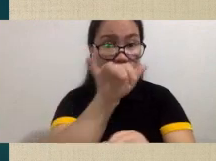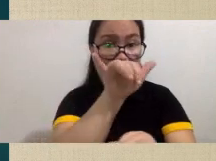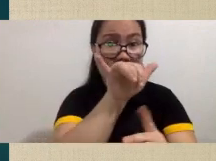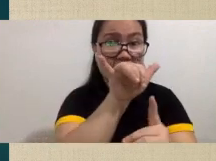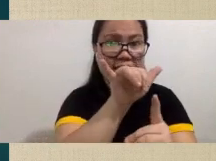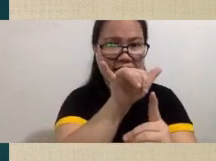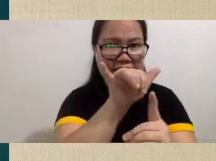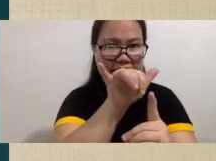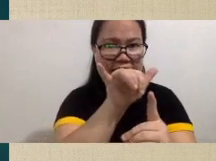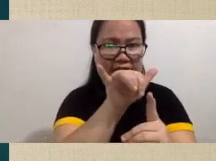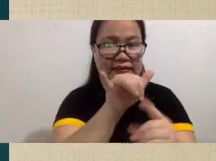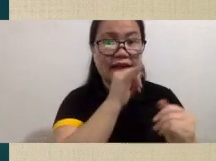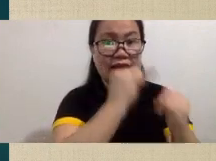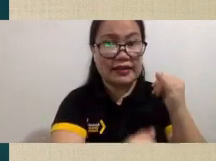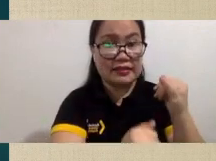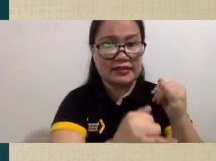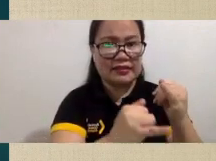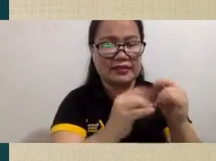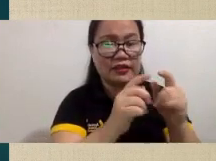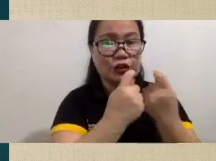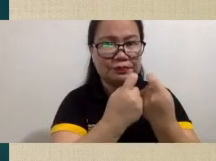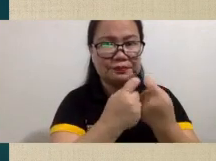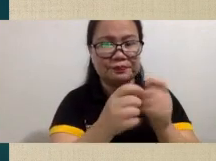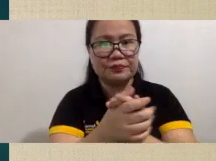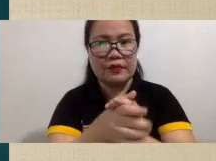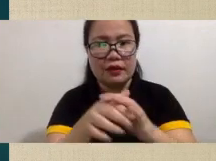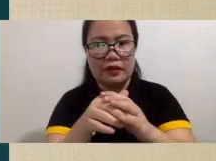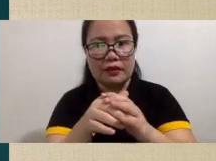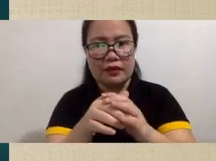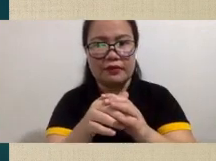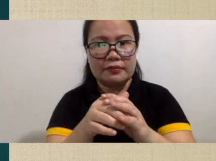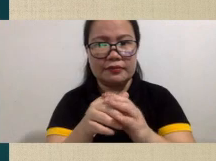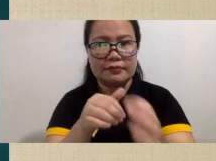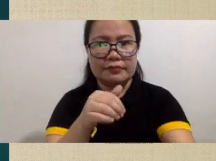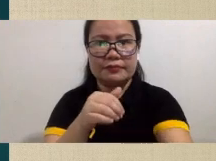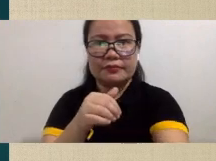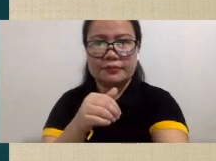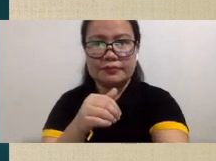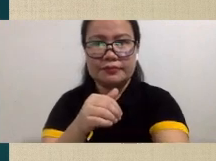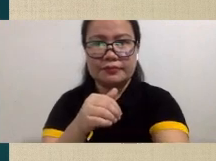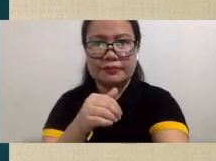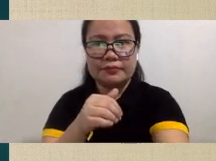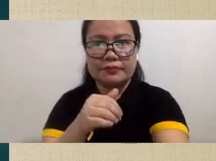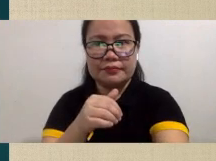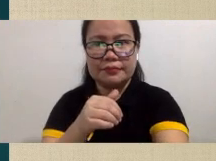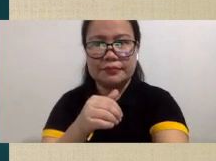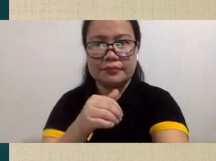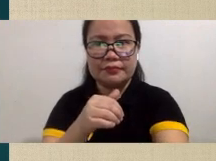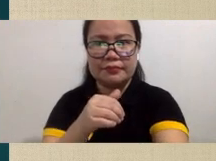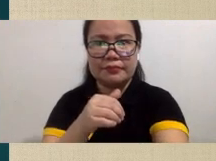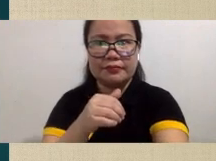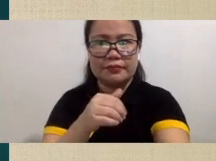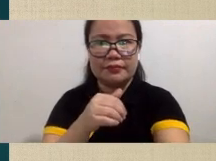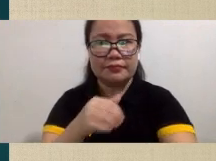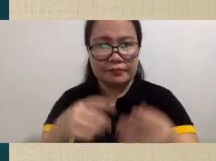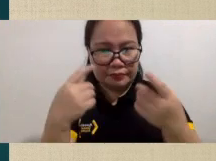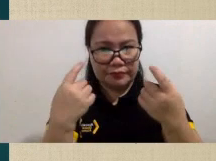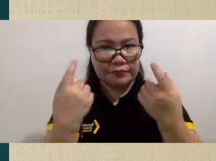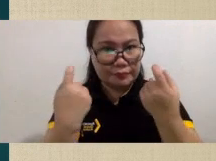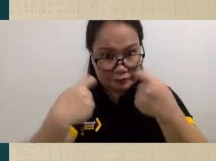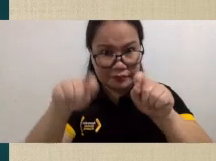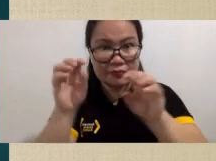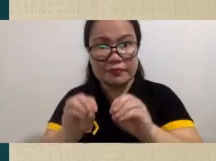first term. And then this is our last term. So, let us now supply the missing terms using this factored